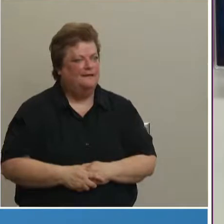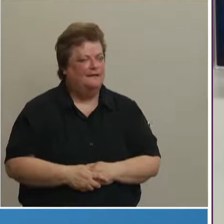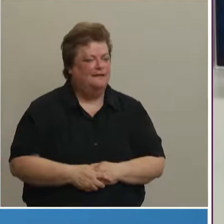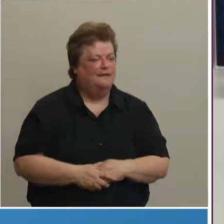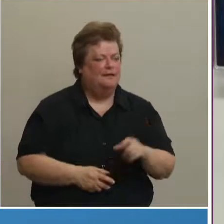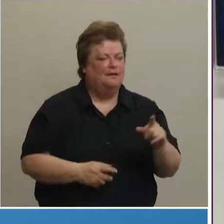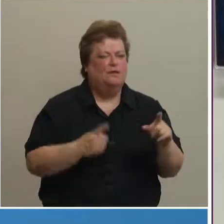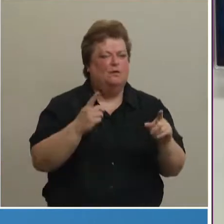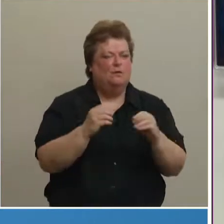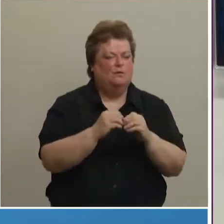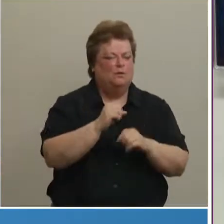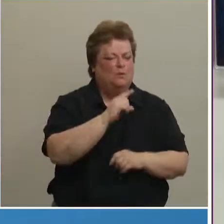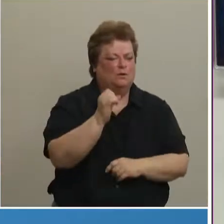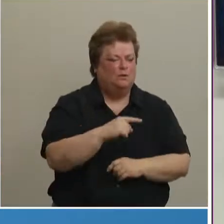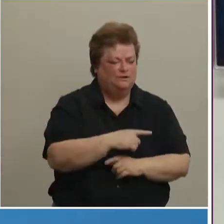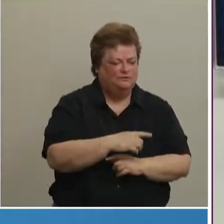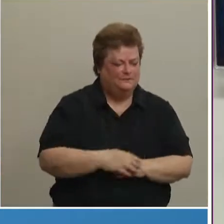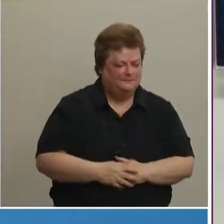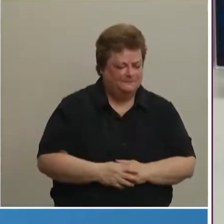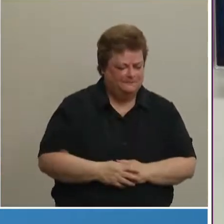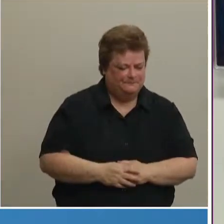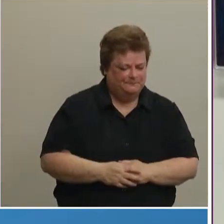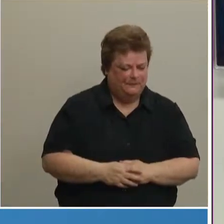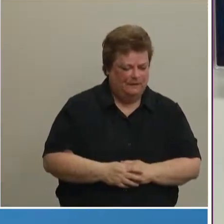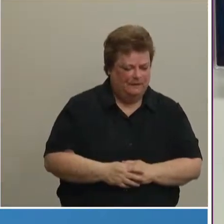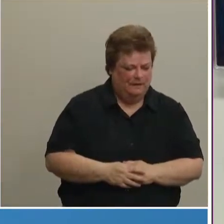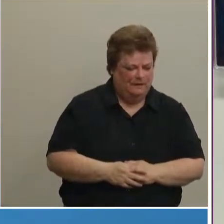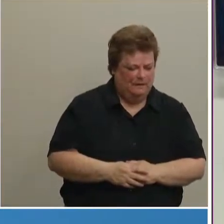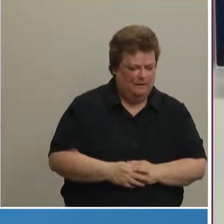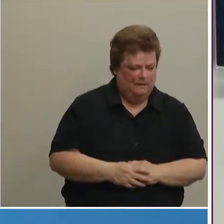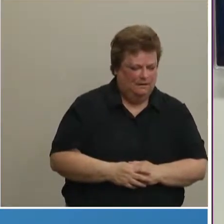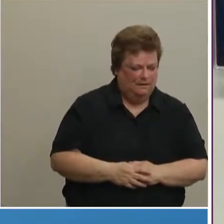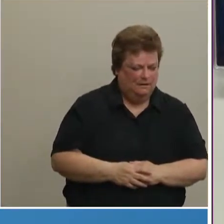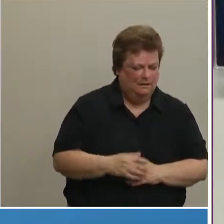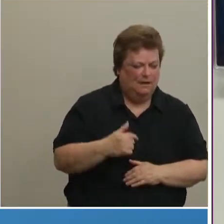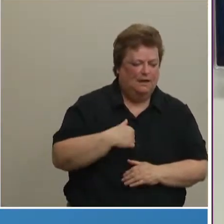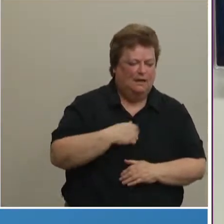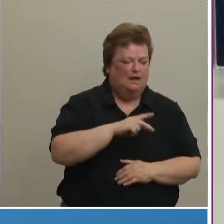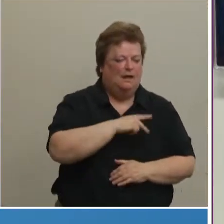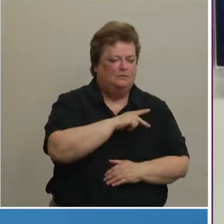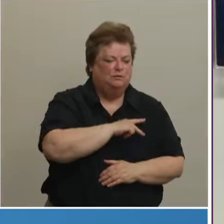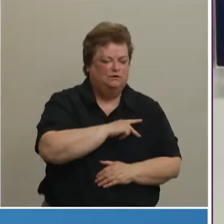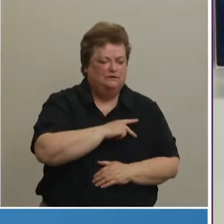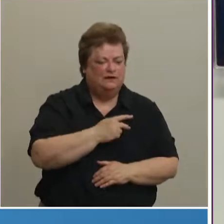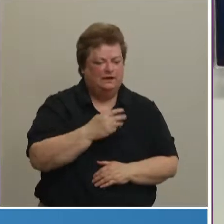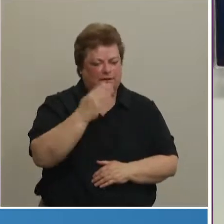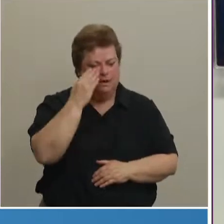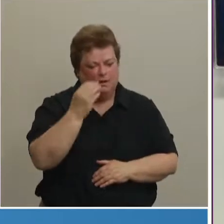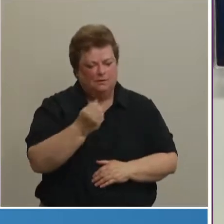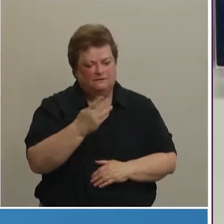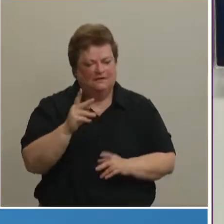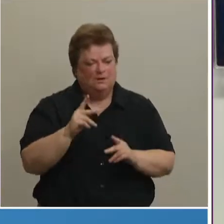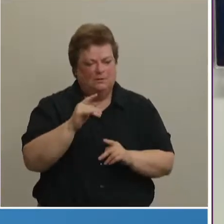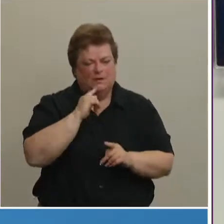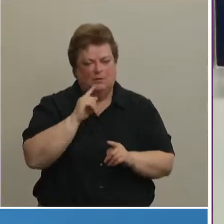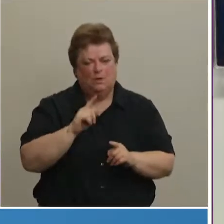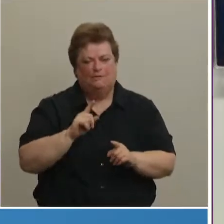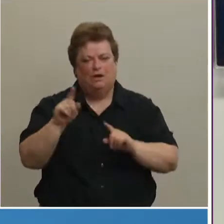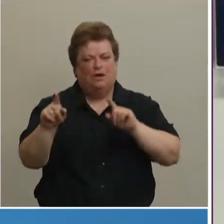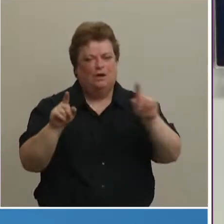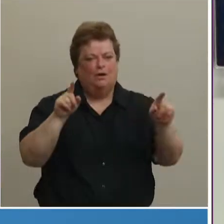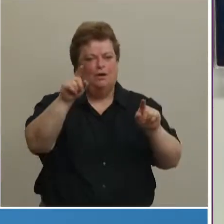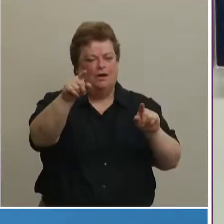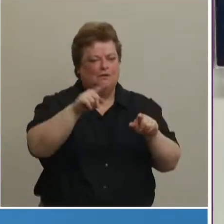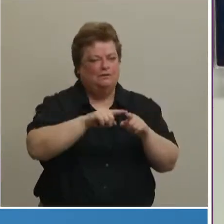And one more question for you. I know, I just personally know of quite a few people who have gone to other counties to get vaccinated